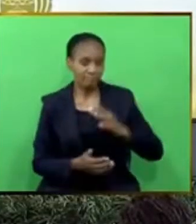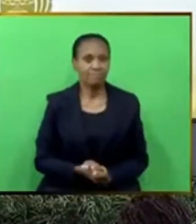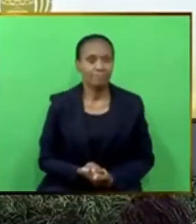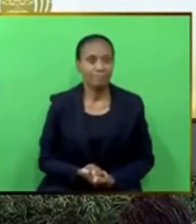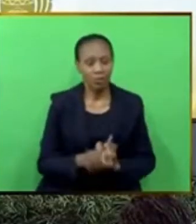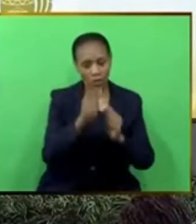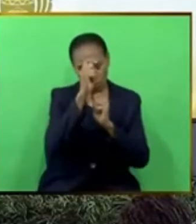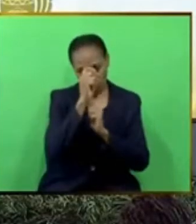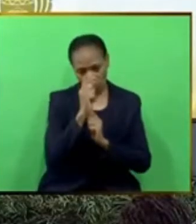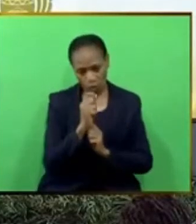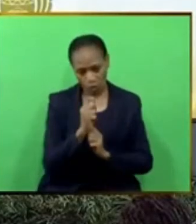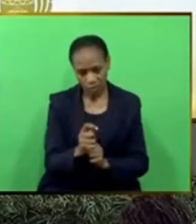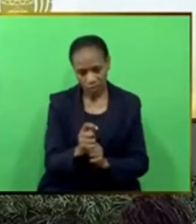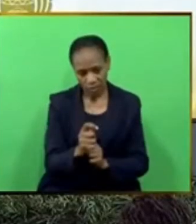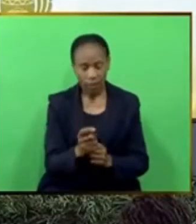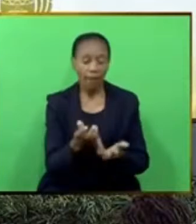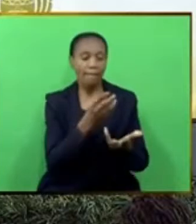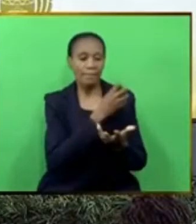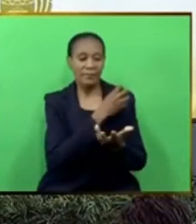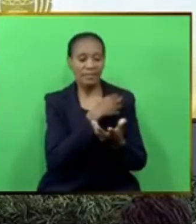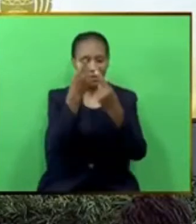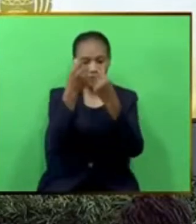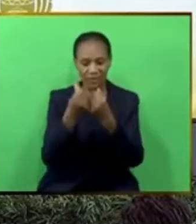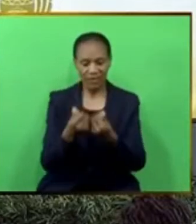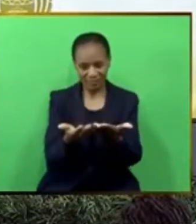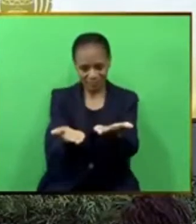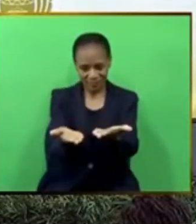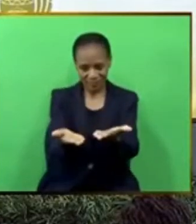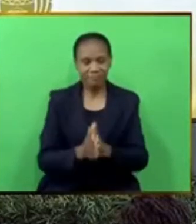The Honorable, the Minister of Finance.